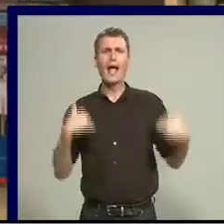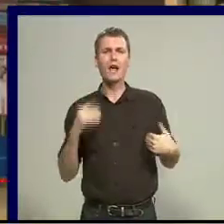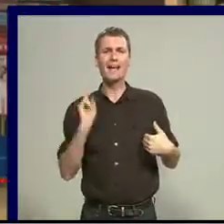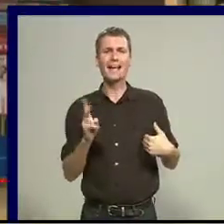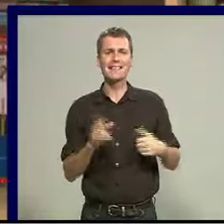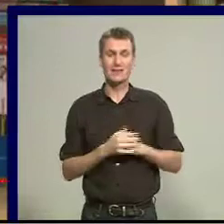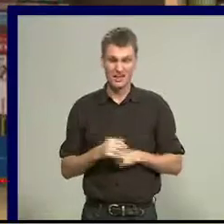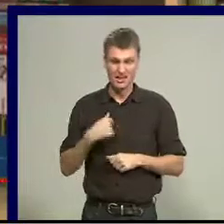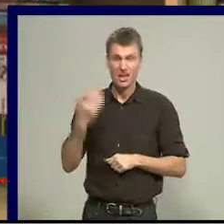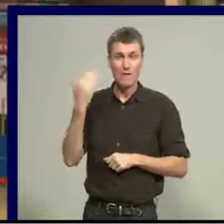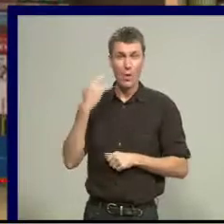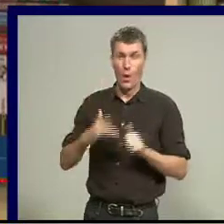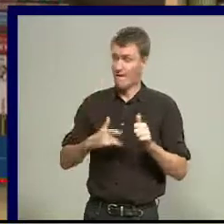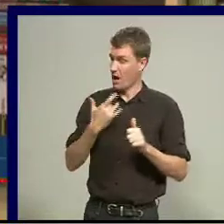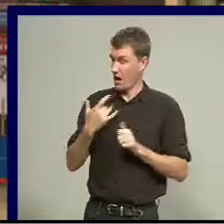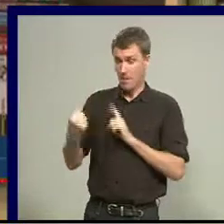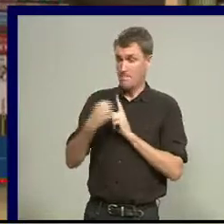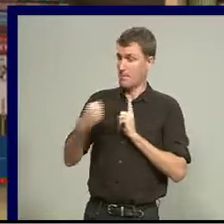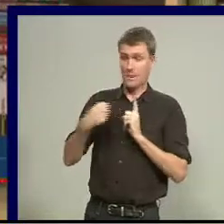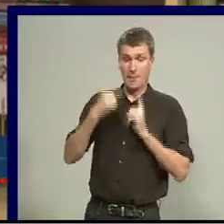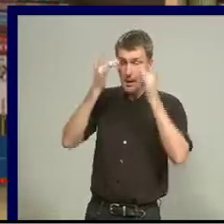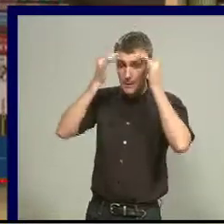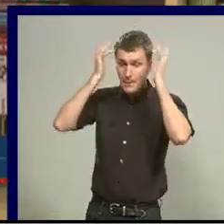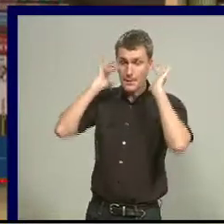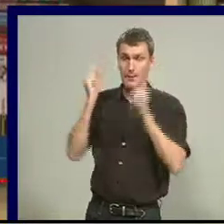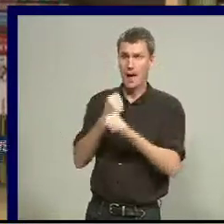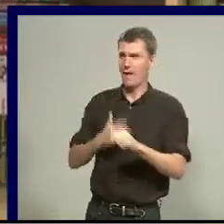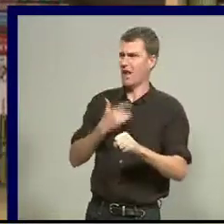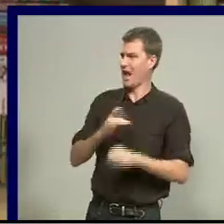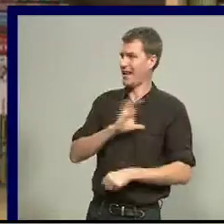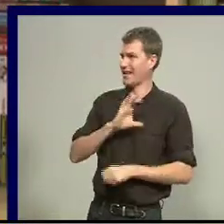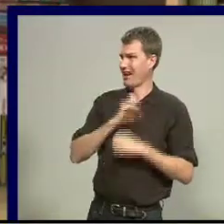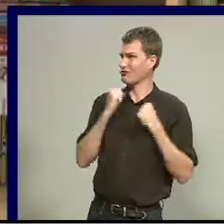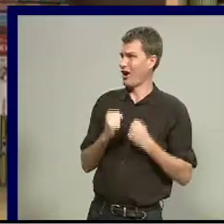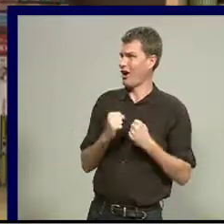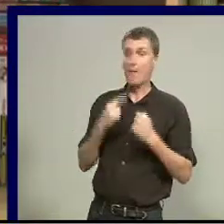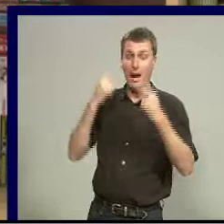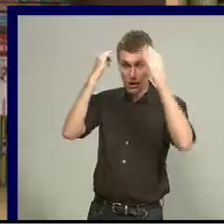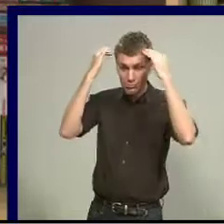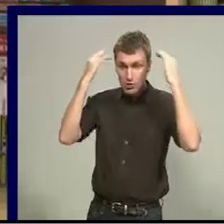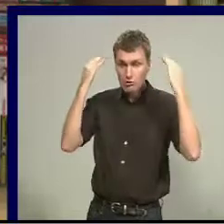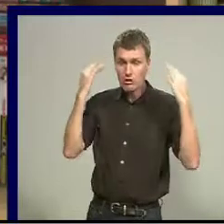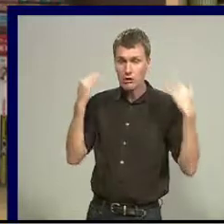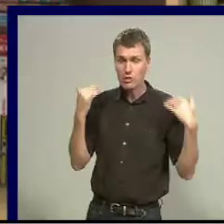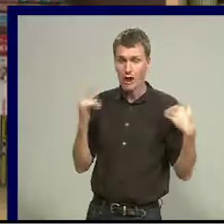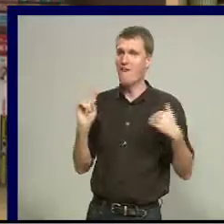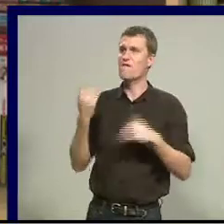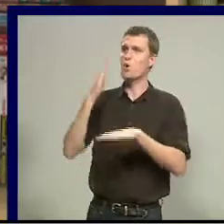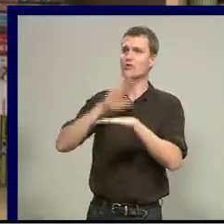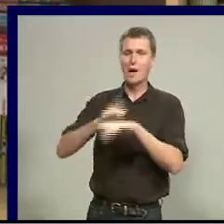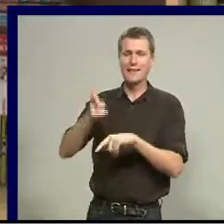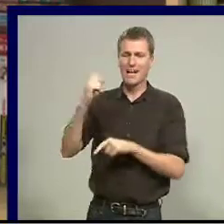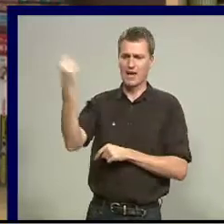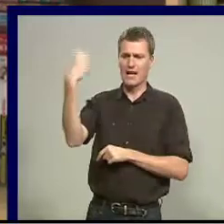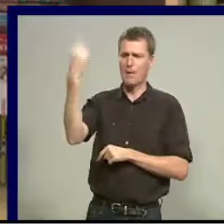feel like a cancer patient was the fact that I had no hair. And when it grew back, I remember the first time I got told off at school for having